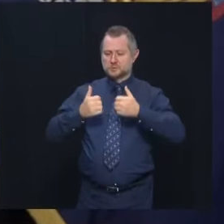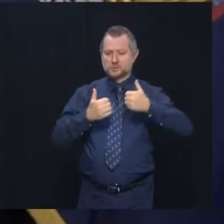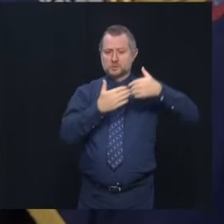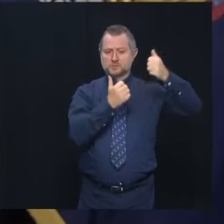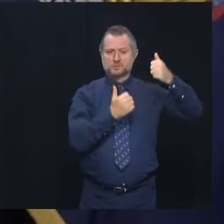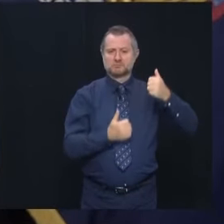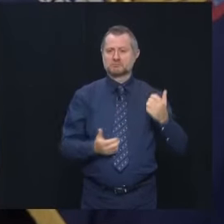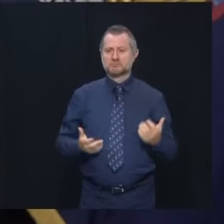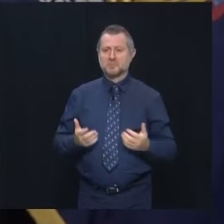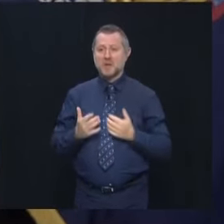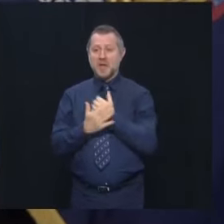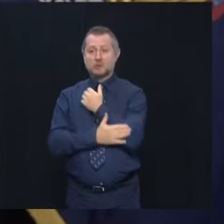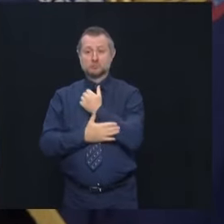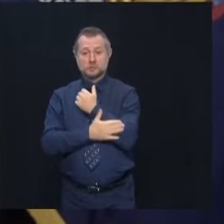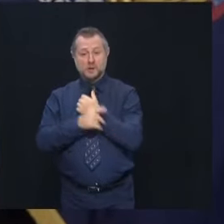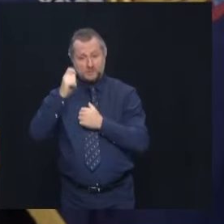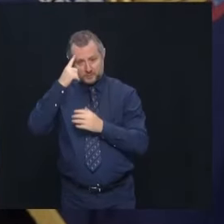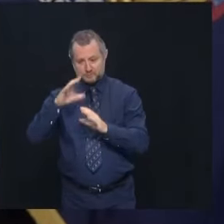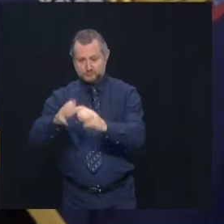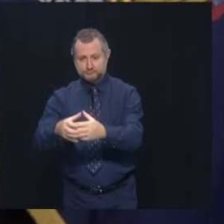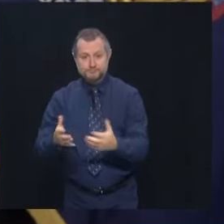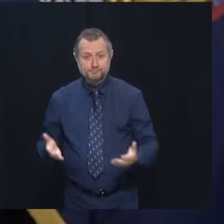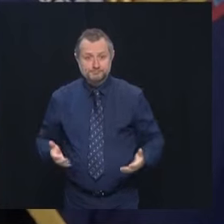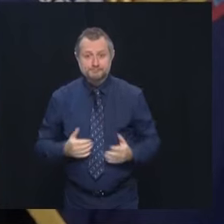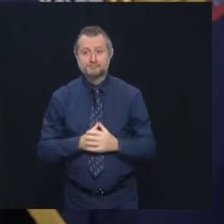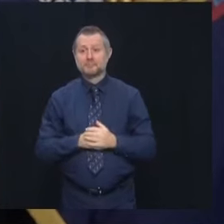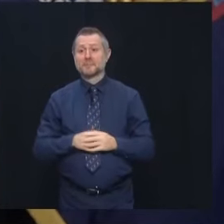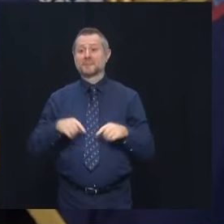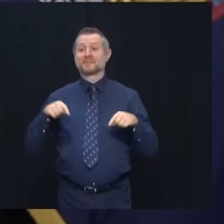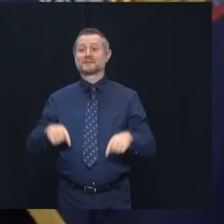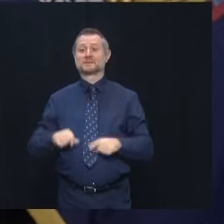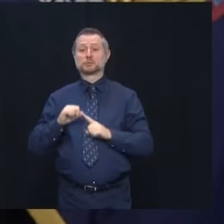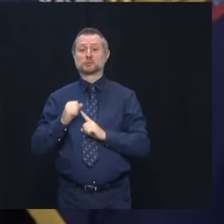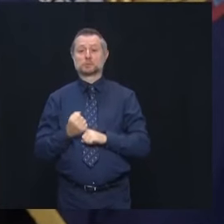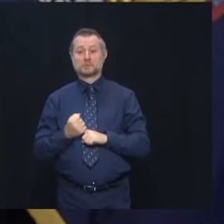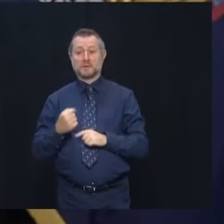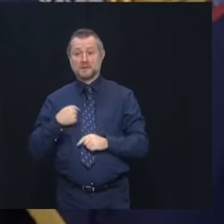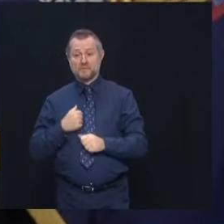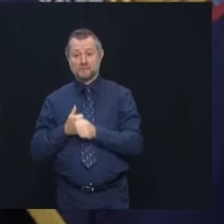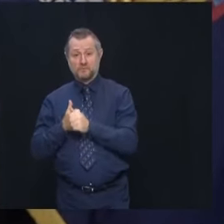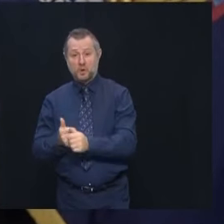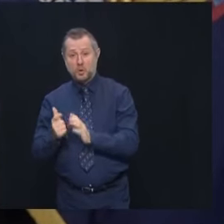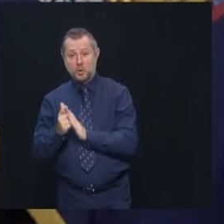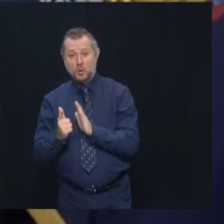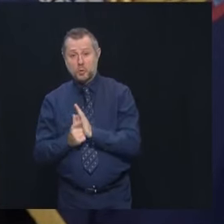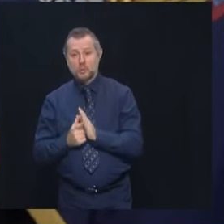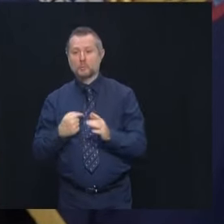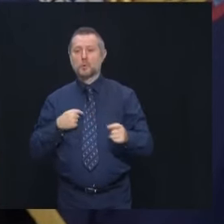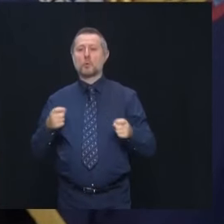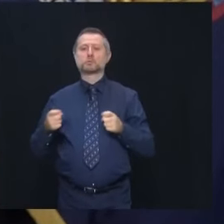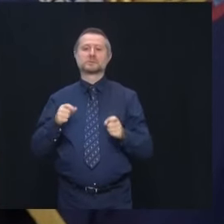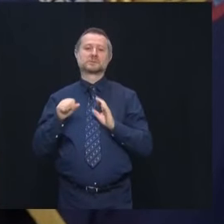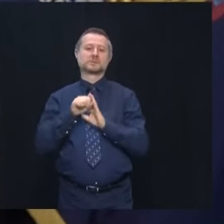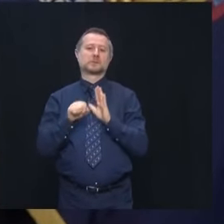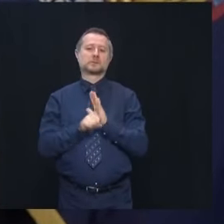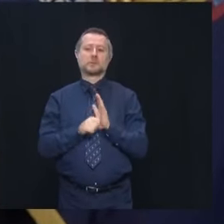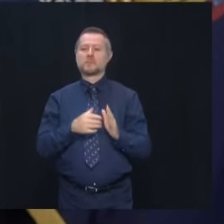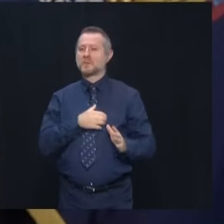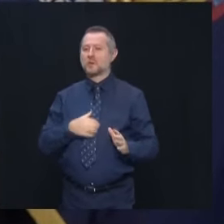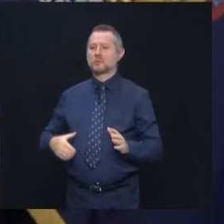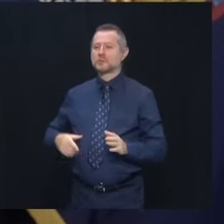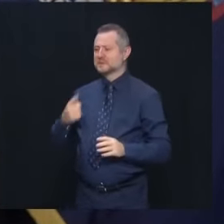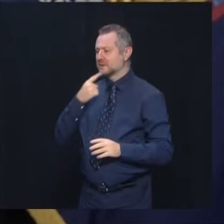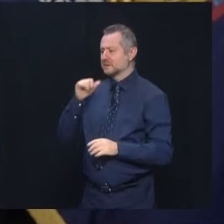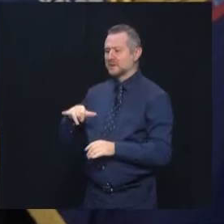county governments. This is a situation where by law it's governed by state law. The mayor said that yesterday.